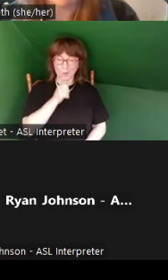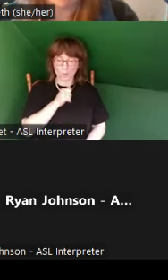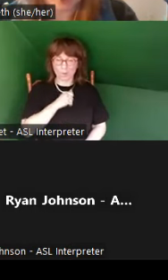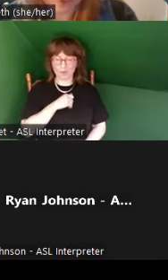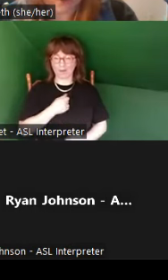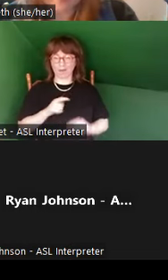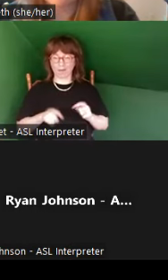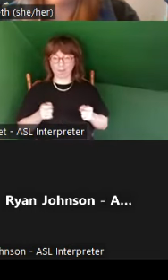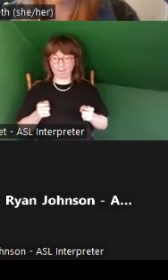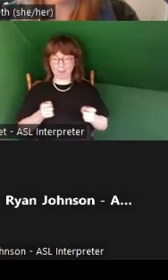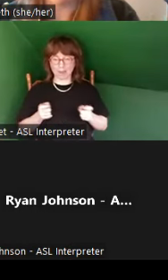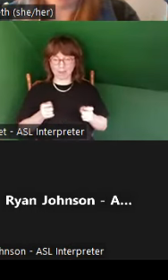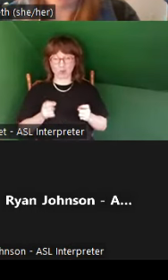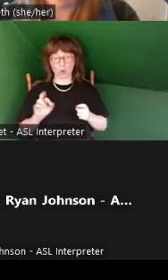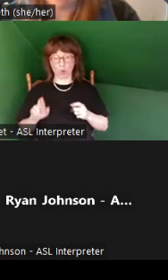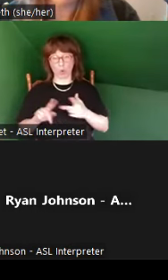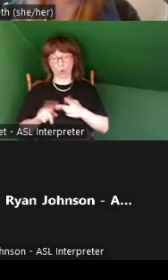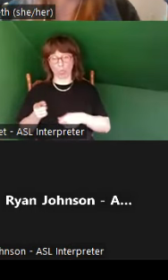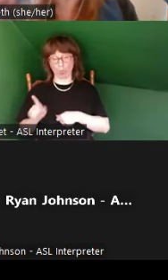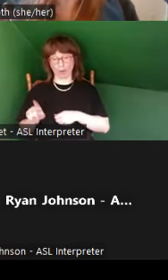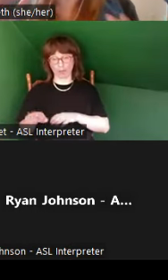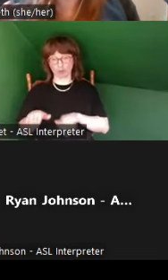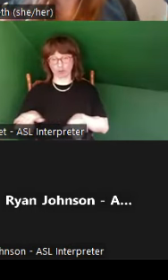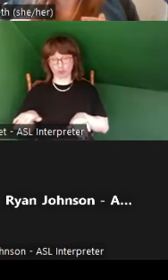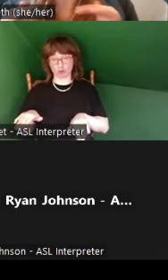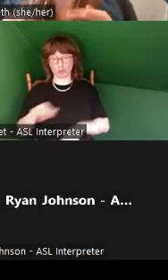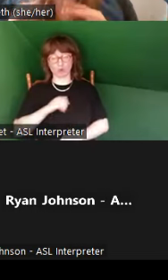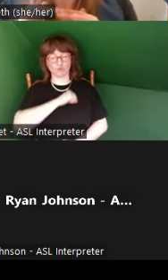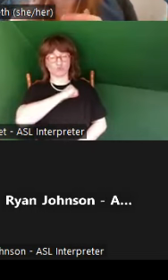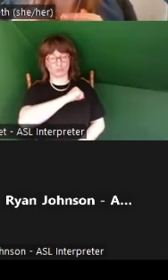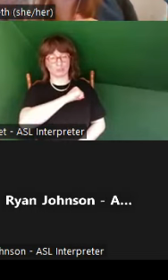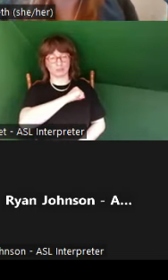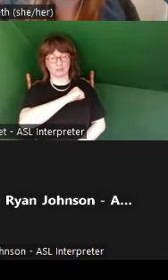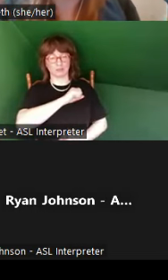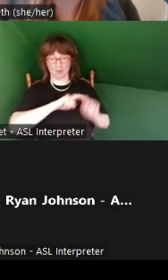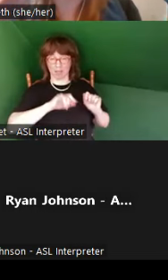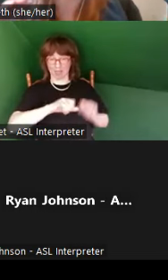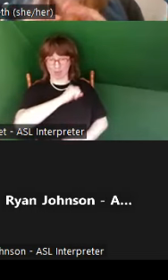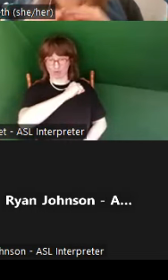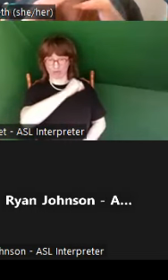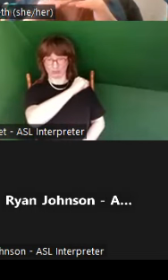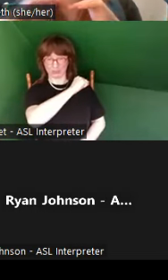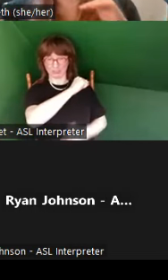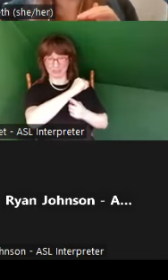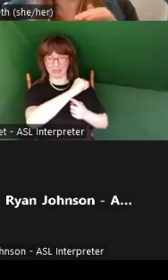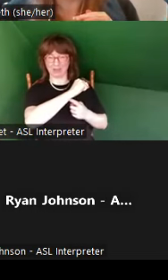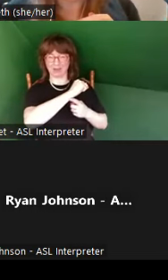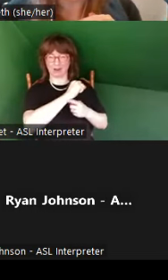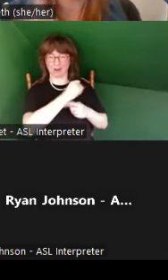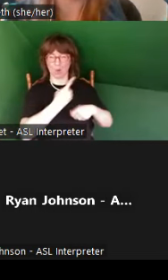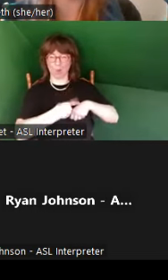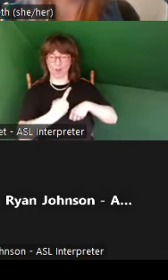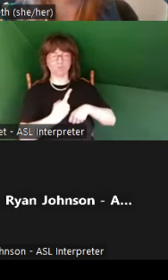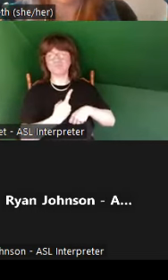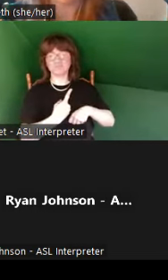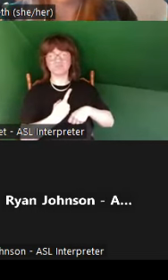when it threatens their children, they resist. But even resistance is not just resistive violence. There is an